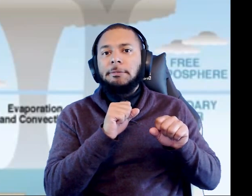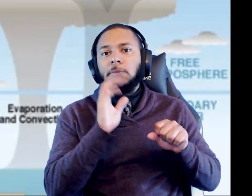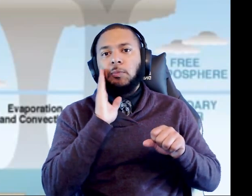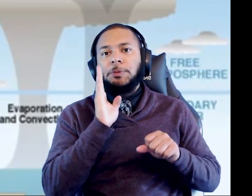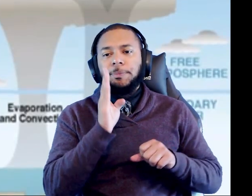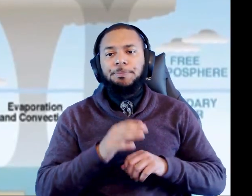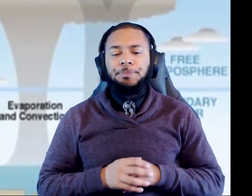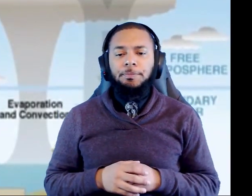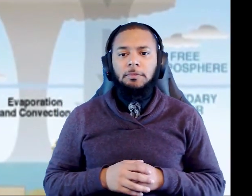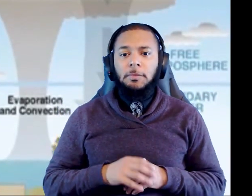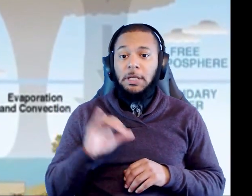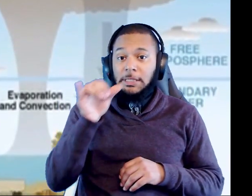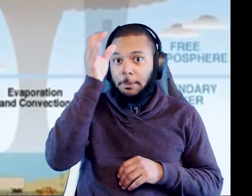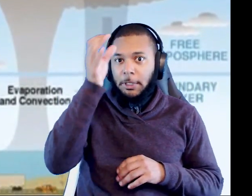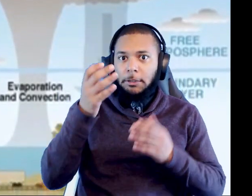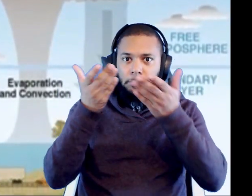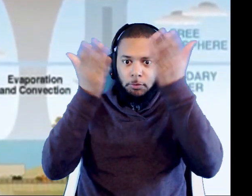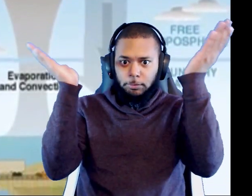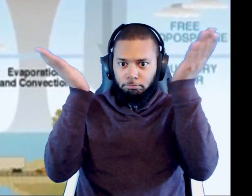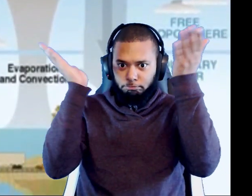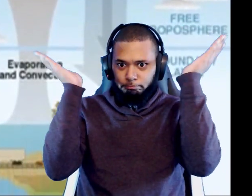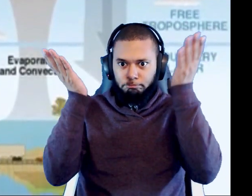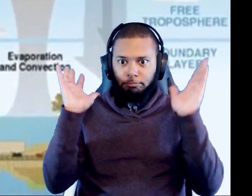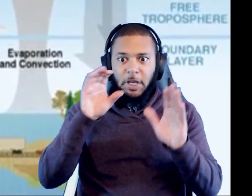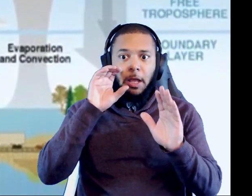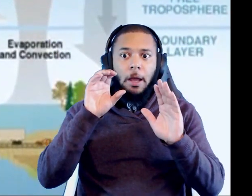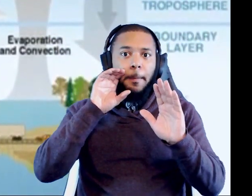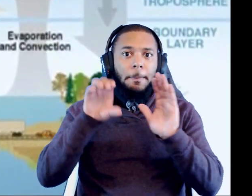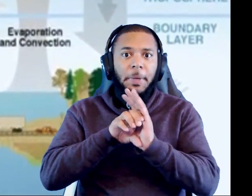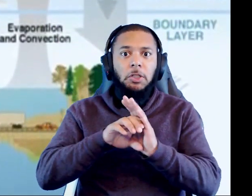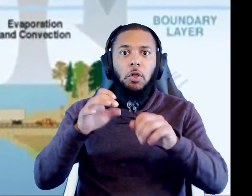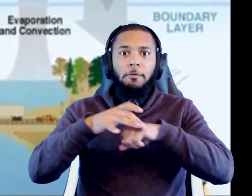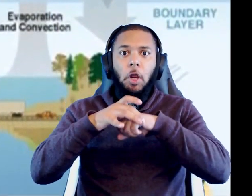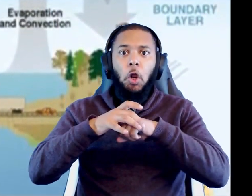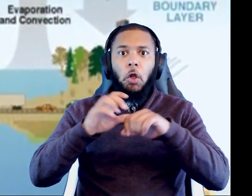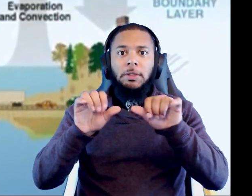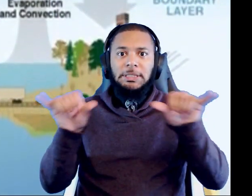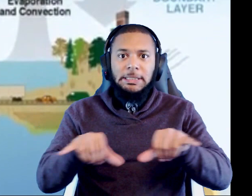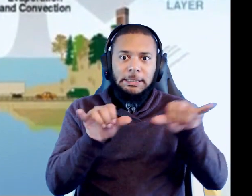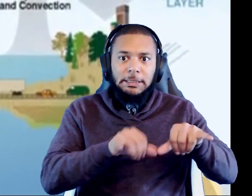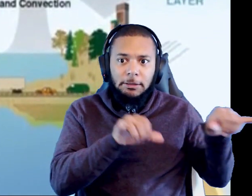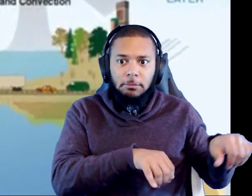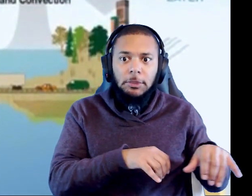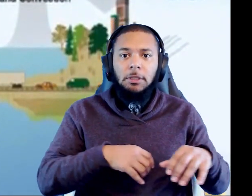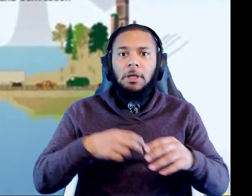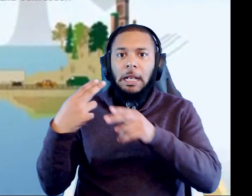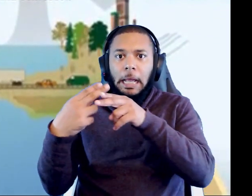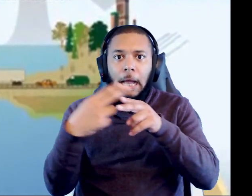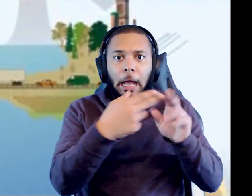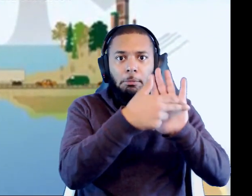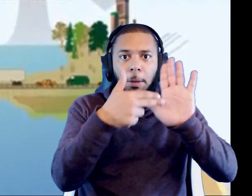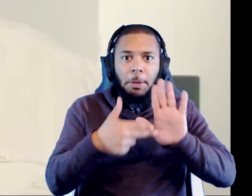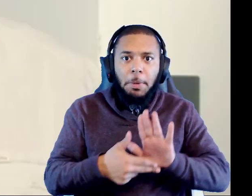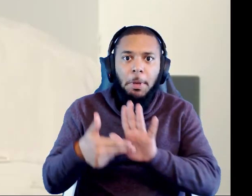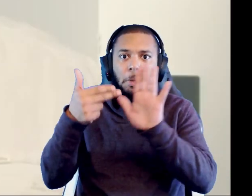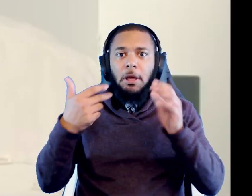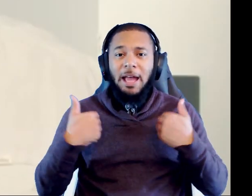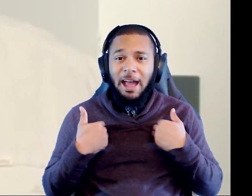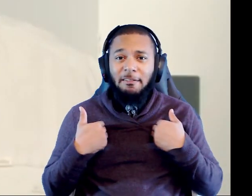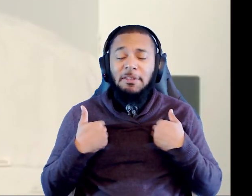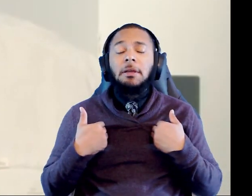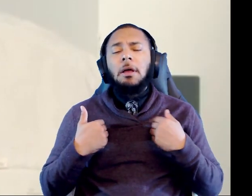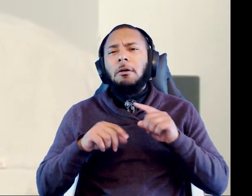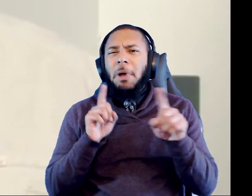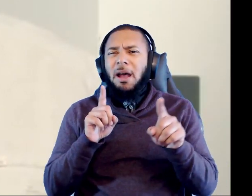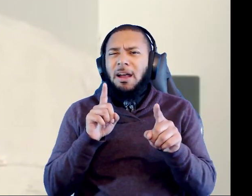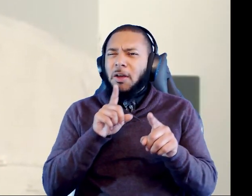together. So just because you have a diagram of the Earth in front of you and a lot of arrows and a lot of things named out for you, it doesn't really give you